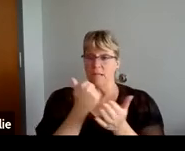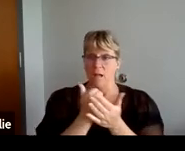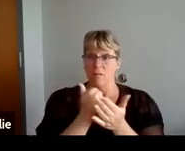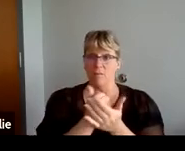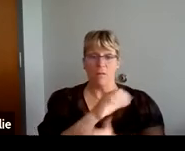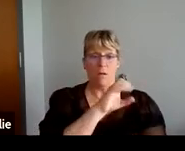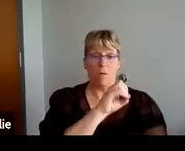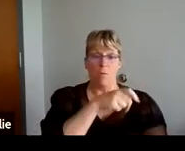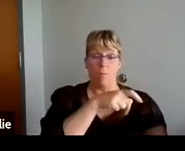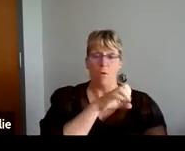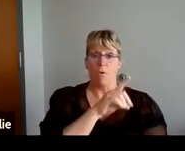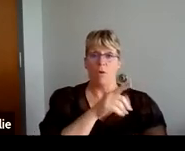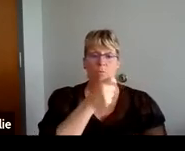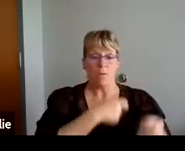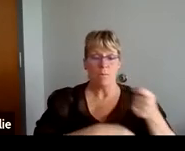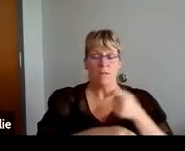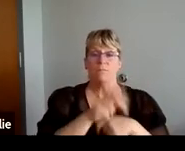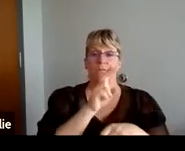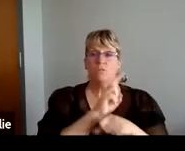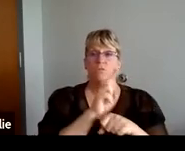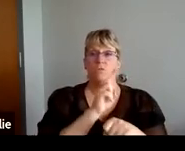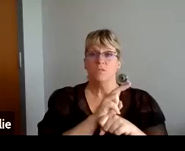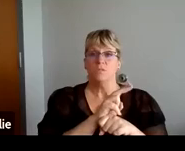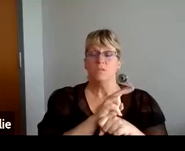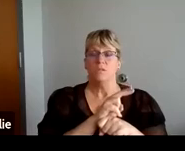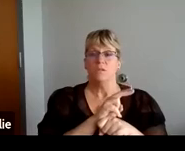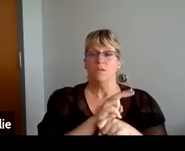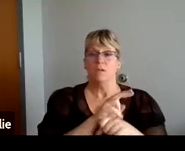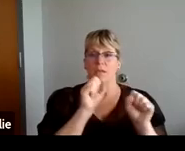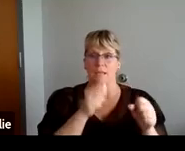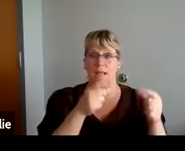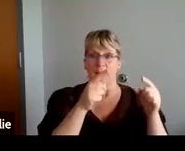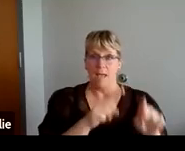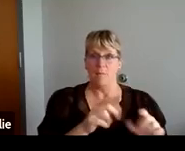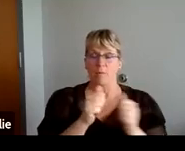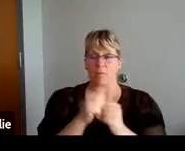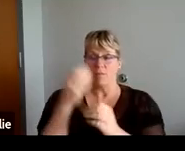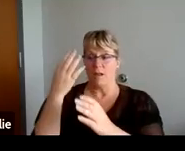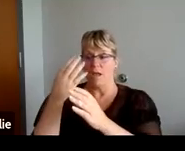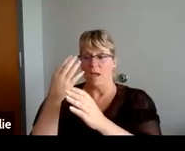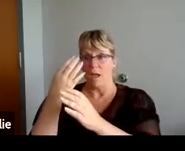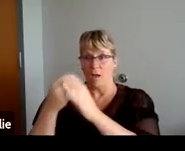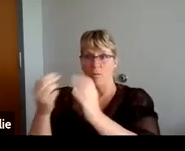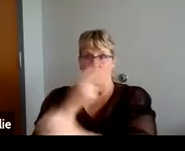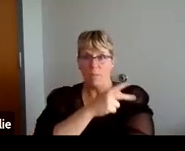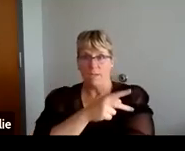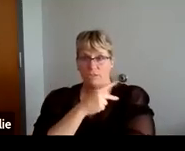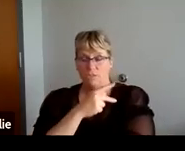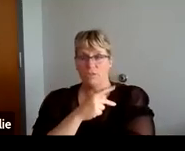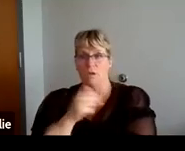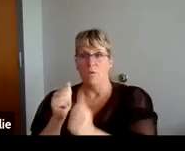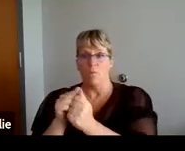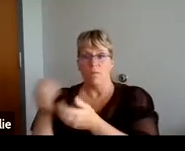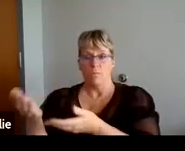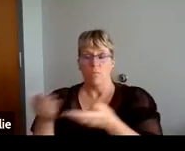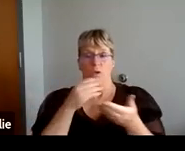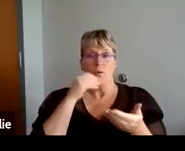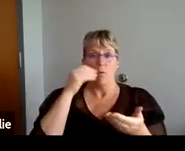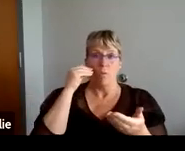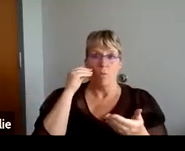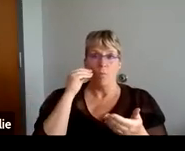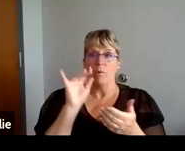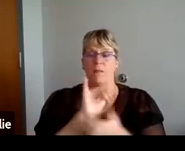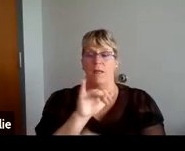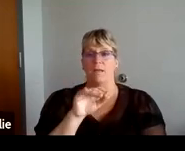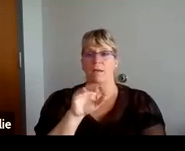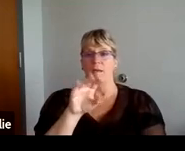Opioid replacement using buprenorphine can occur in an outpatient office with take-home doses, unlike methadone,